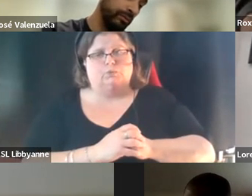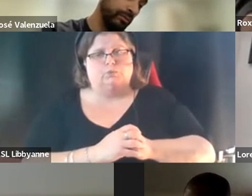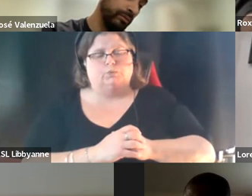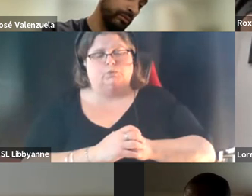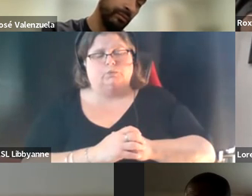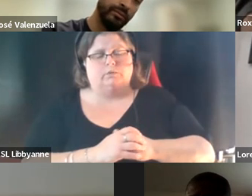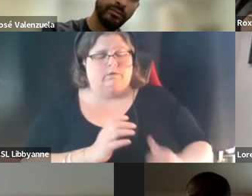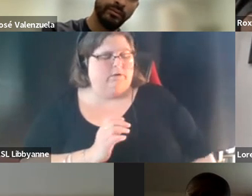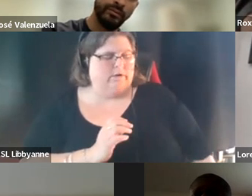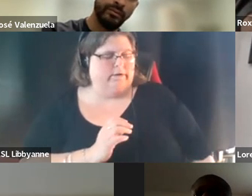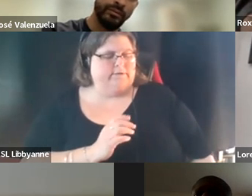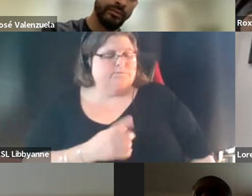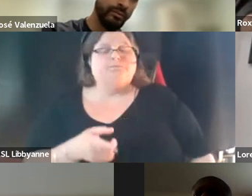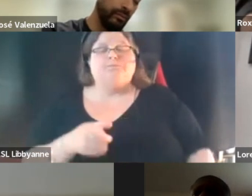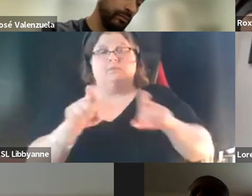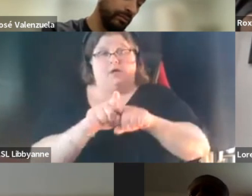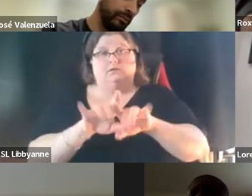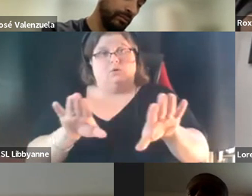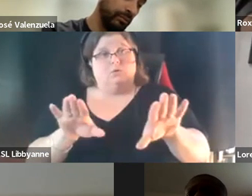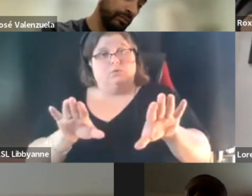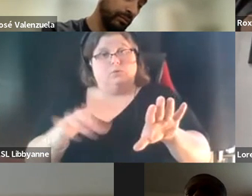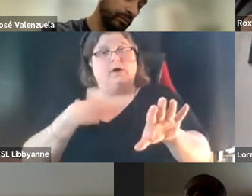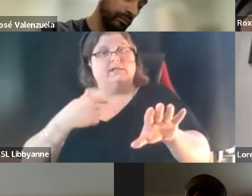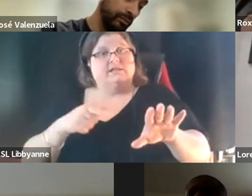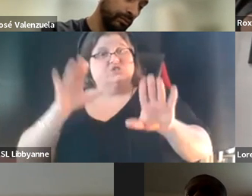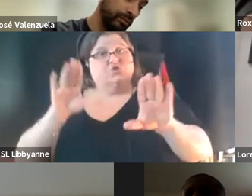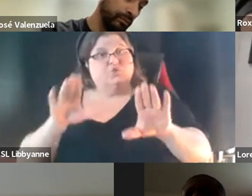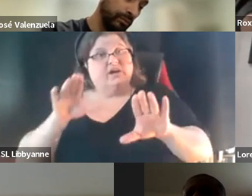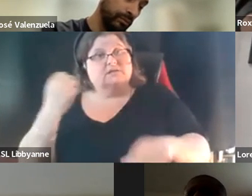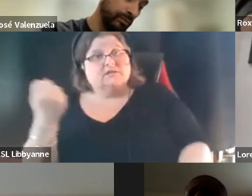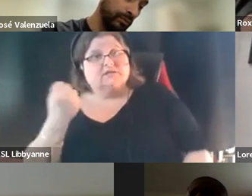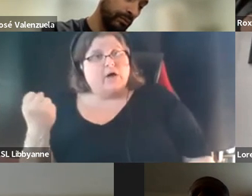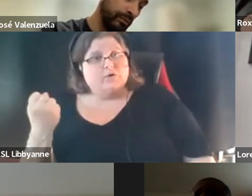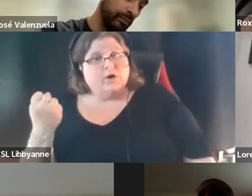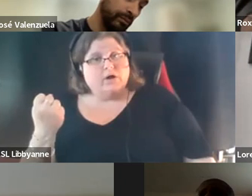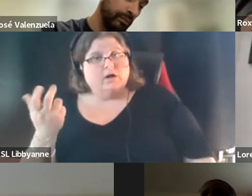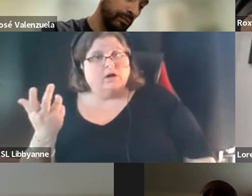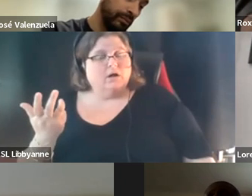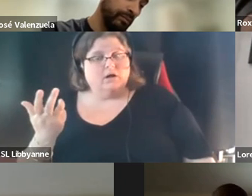Yeah, I mean, you know, and also too, this is great on a Saturday. Why